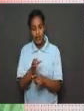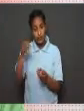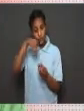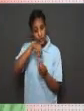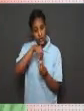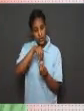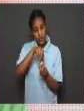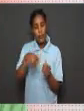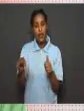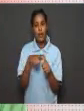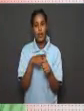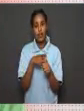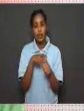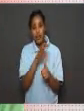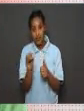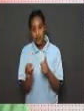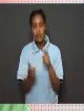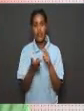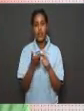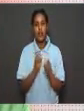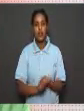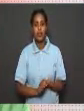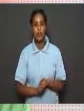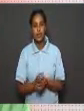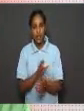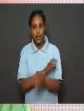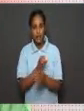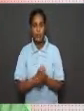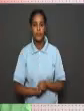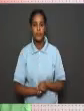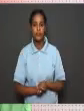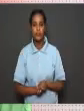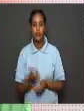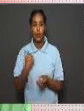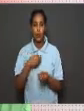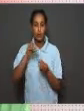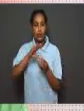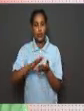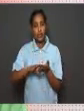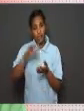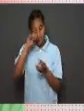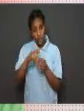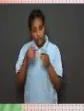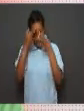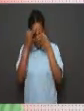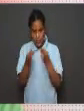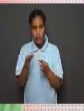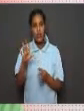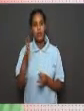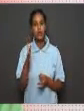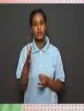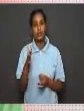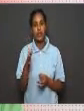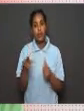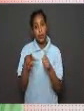including primary and secondary cells. We also learned about specific types